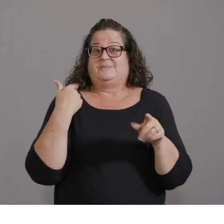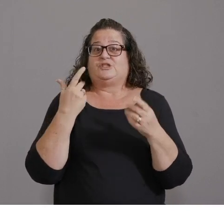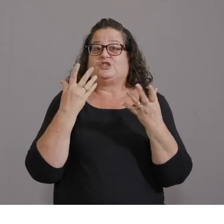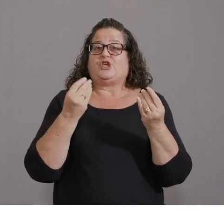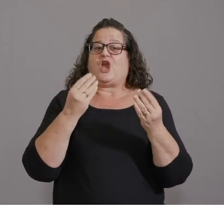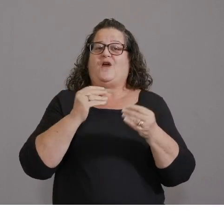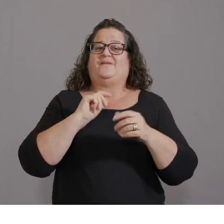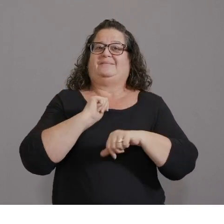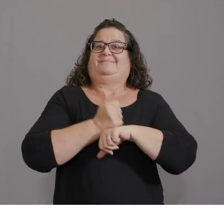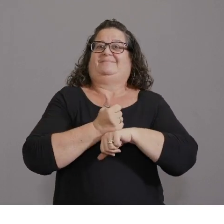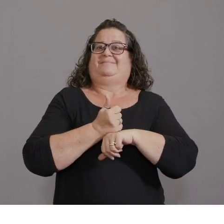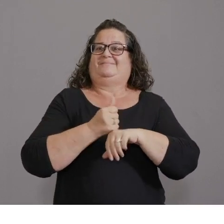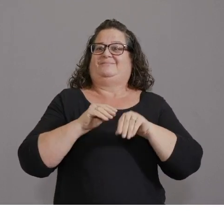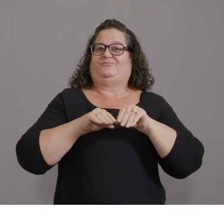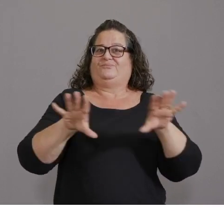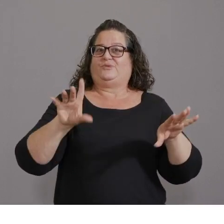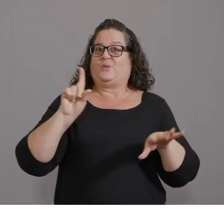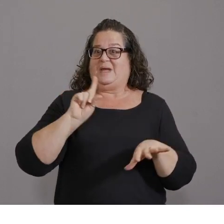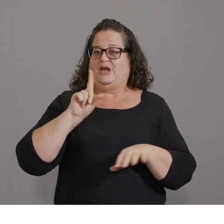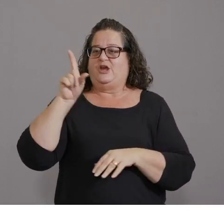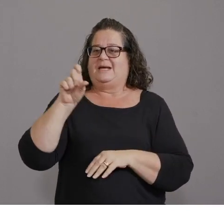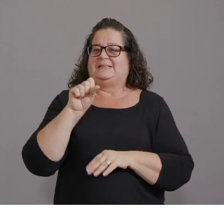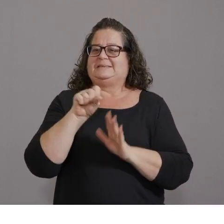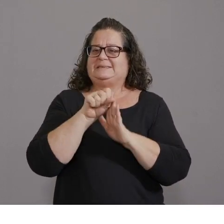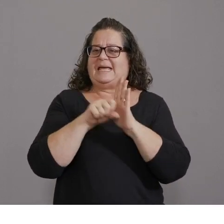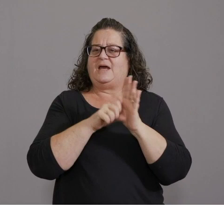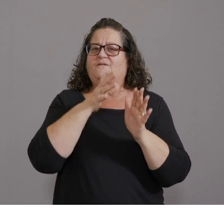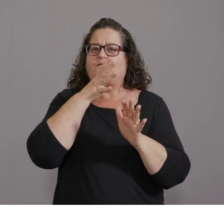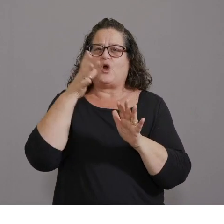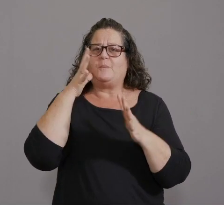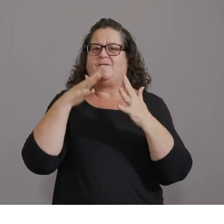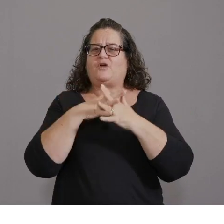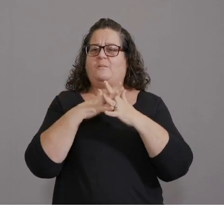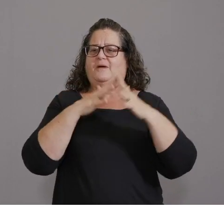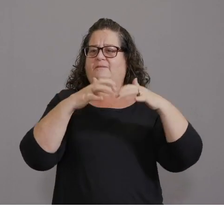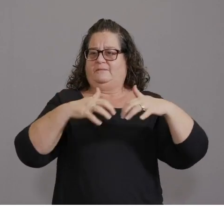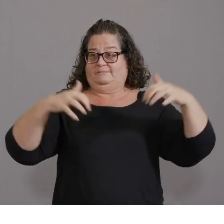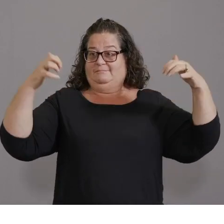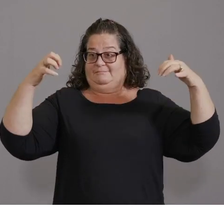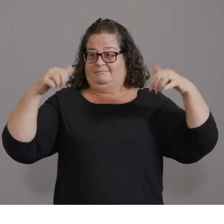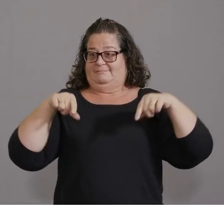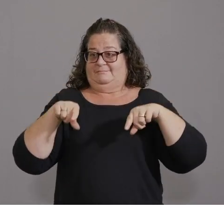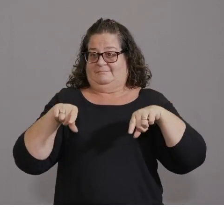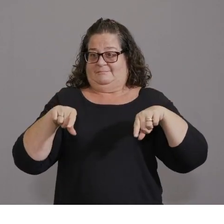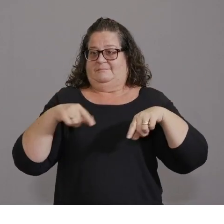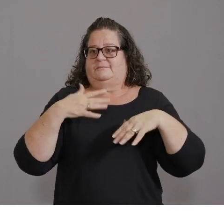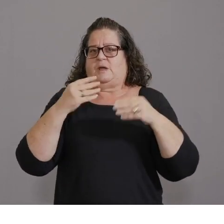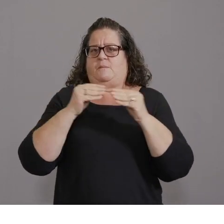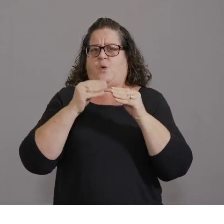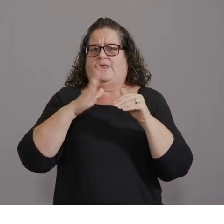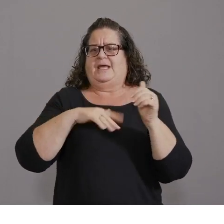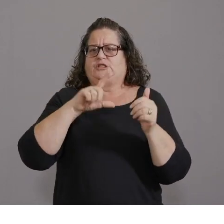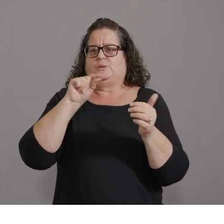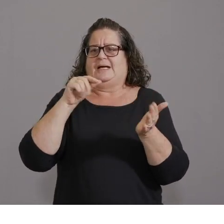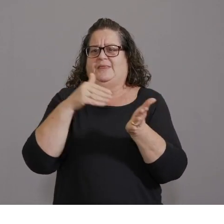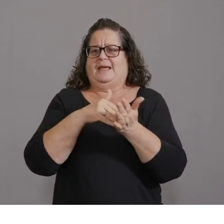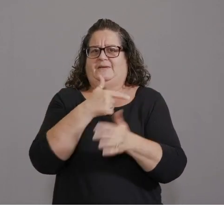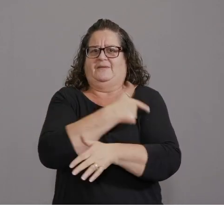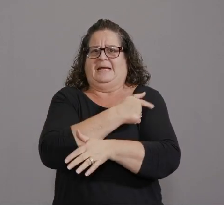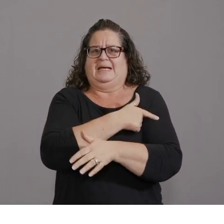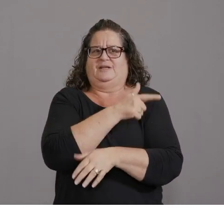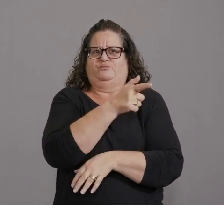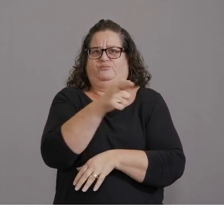COVID-19 vaccination site. So far, we've administered over 20,000 vaccinations at that site, and we